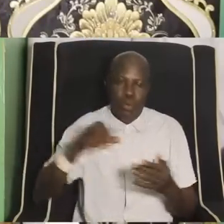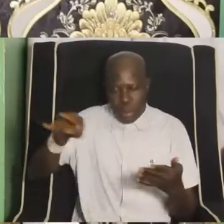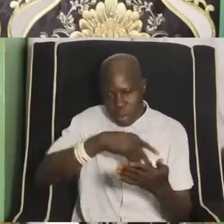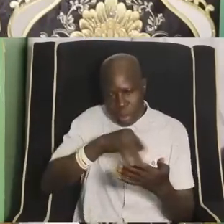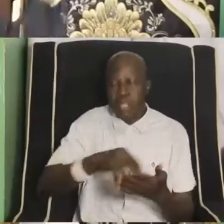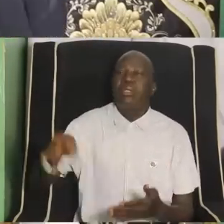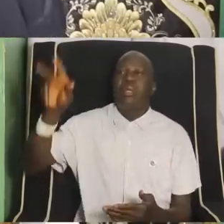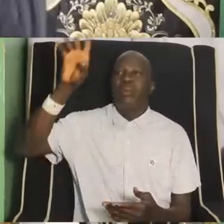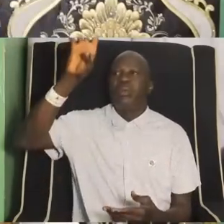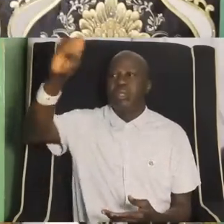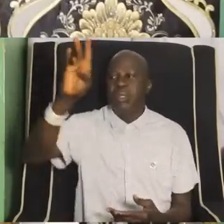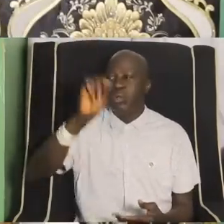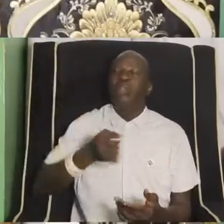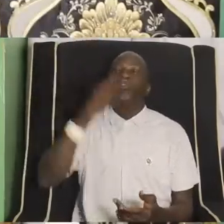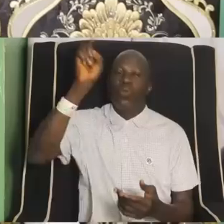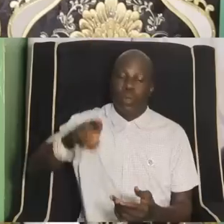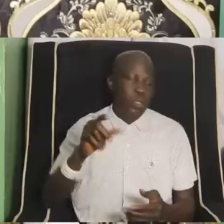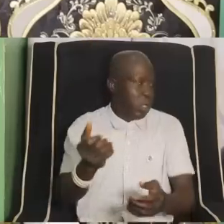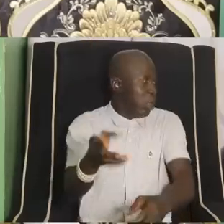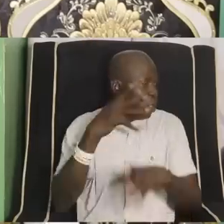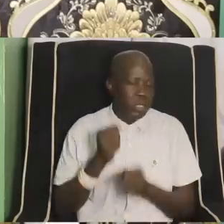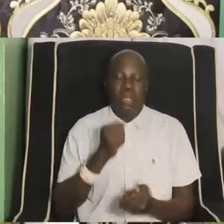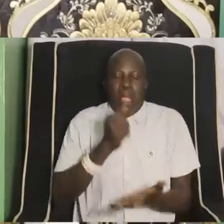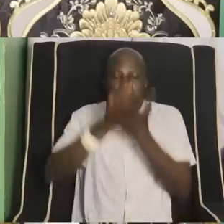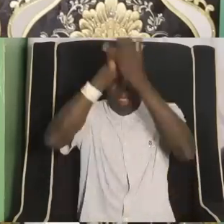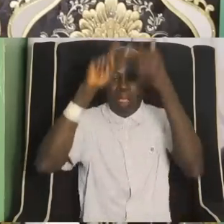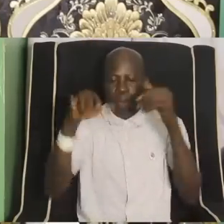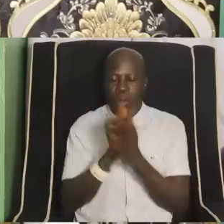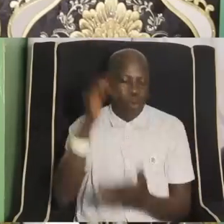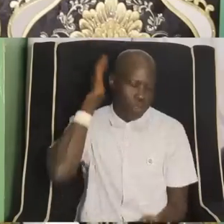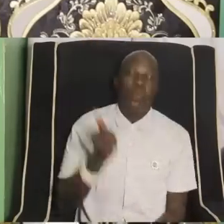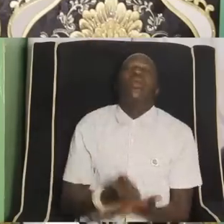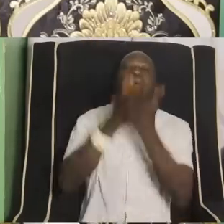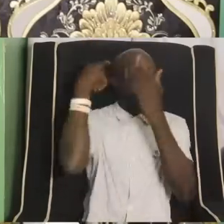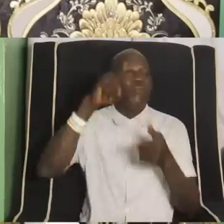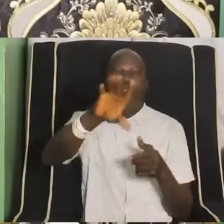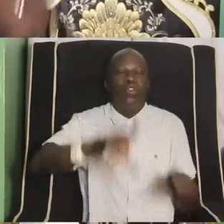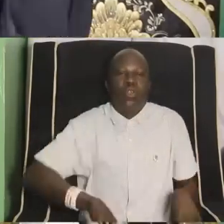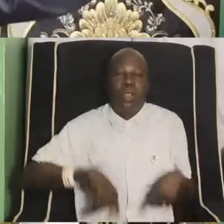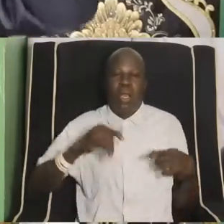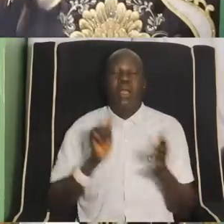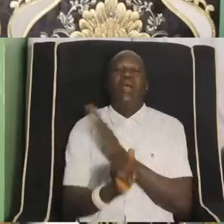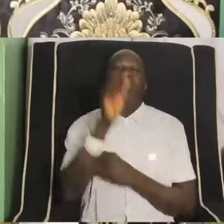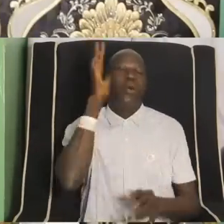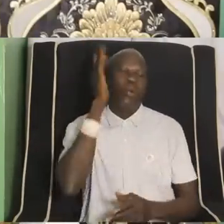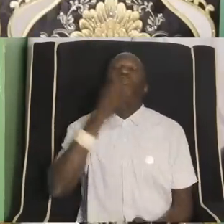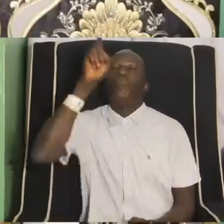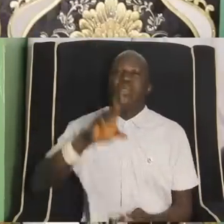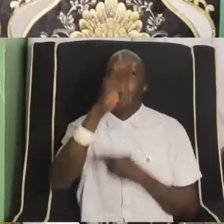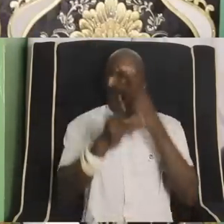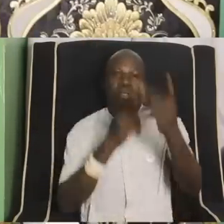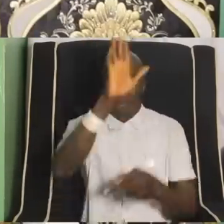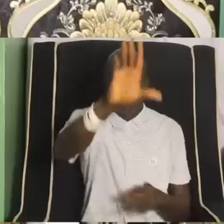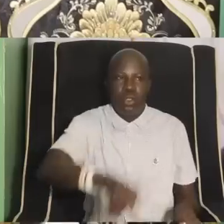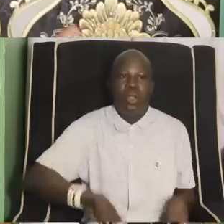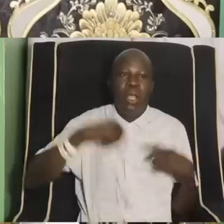Psalm 70. You must receive help. Lọwọ gbọdọ dide paye. God must rise for your life. Ọlọrun gbọdọ be aye o. God must visit your